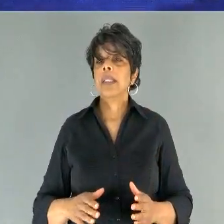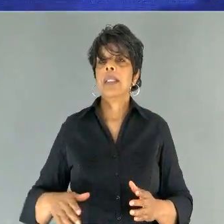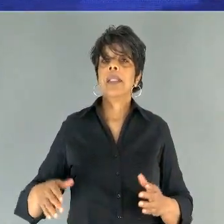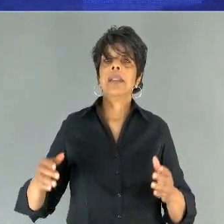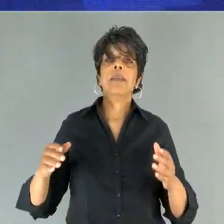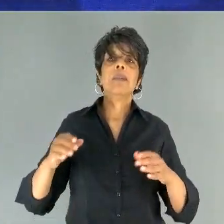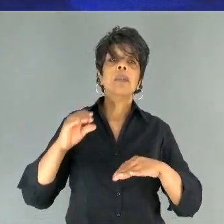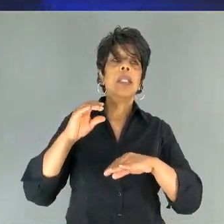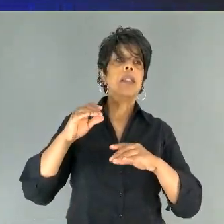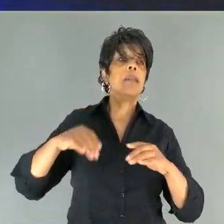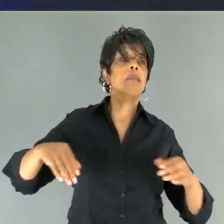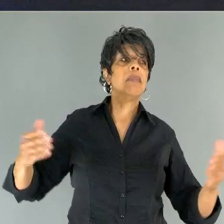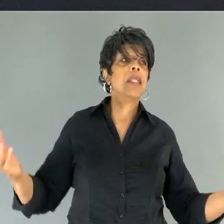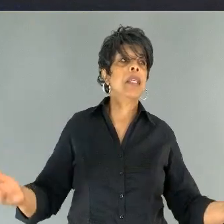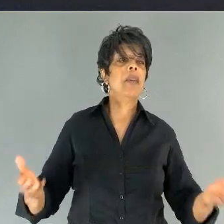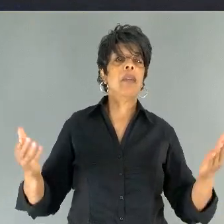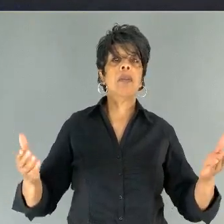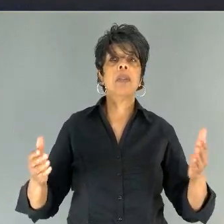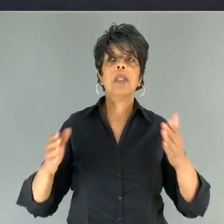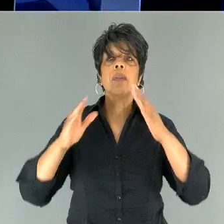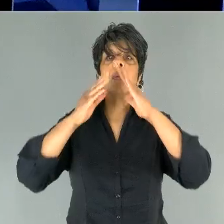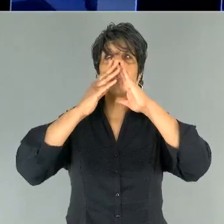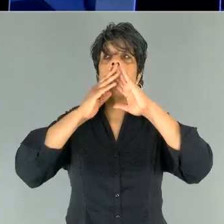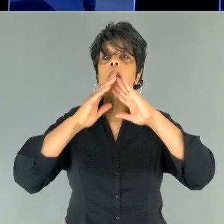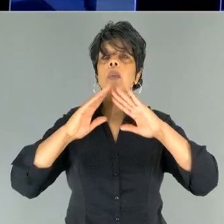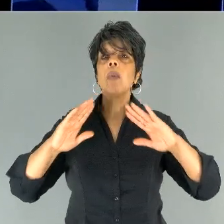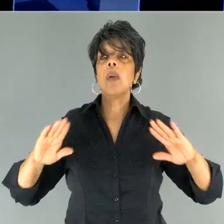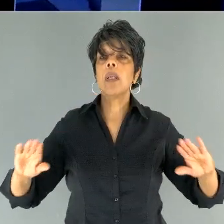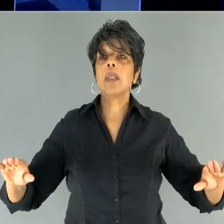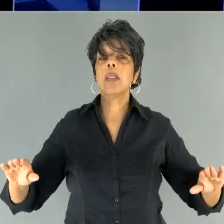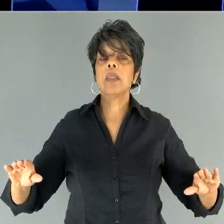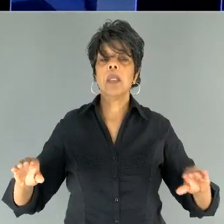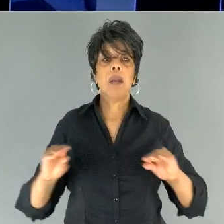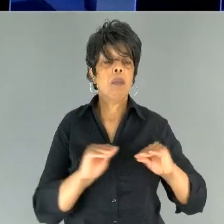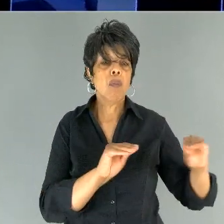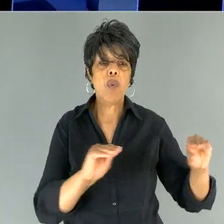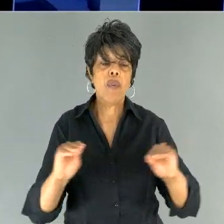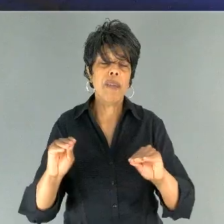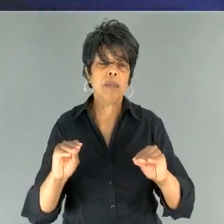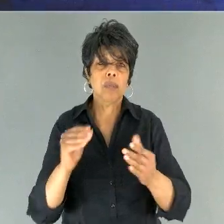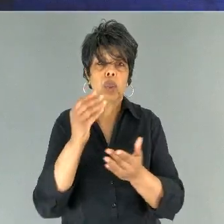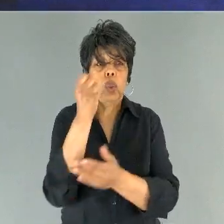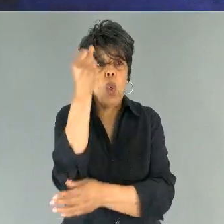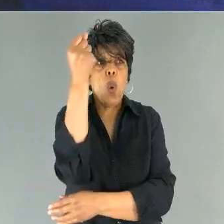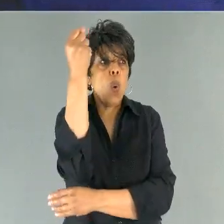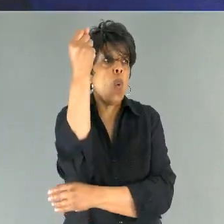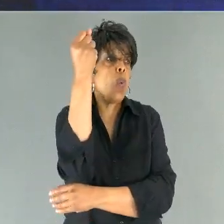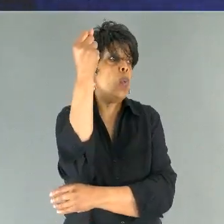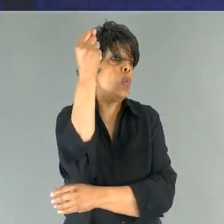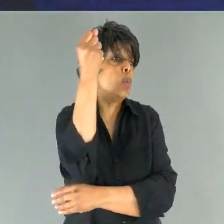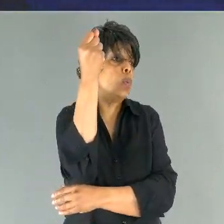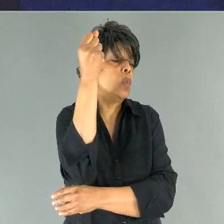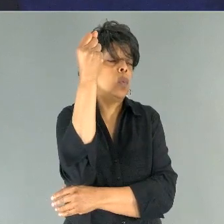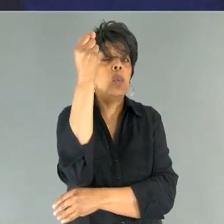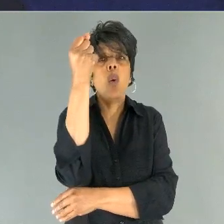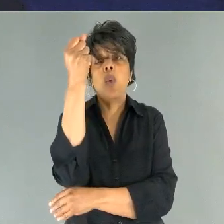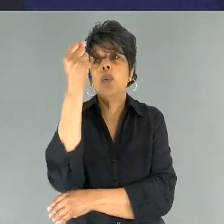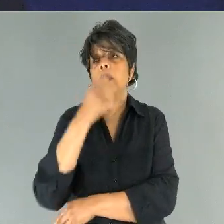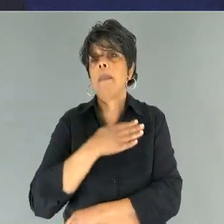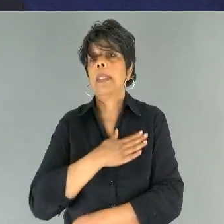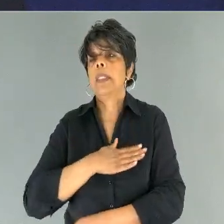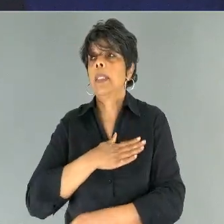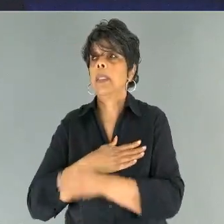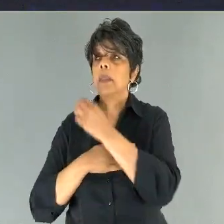to only if it's absolutely necessary. So gatekeepers, if you could close the doors,